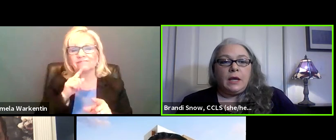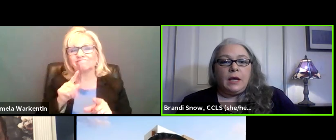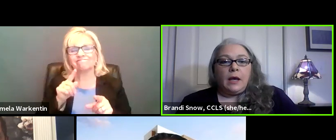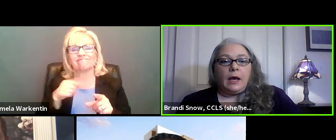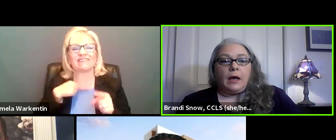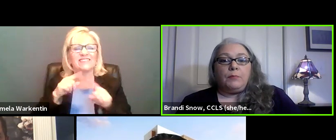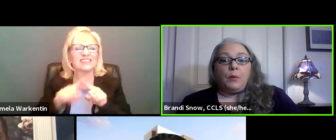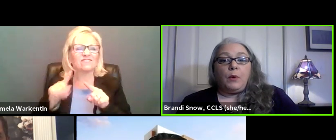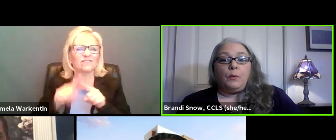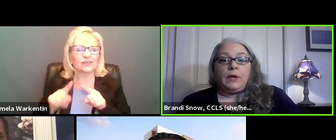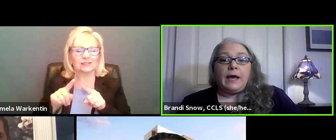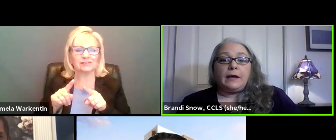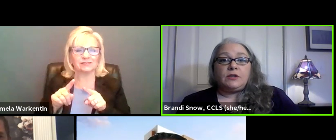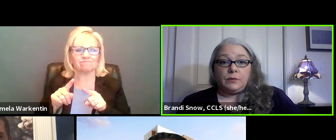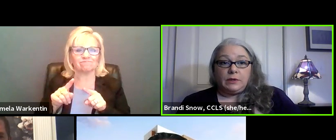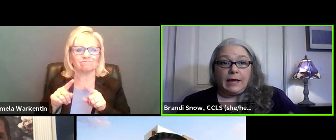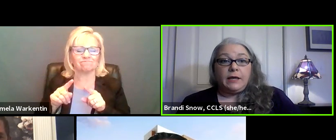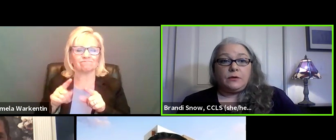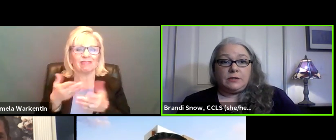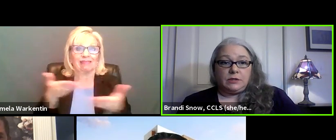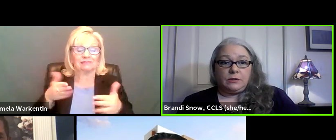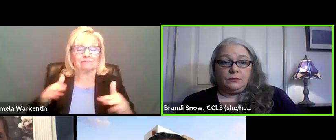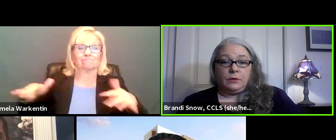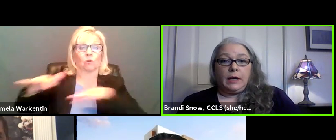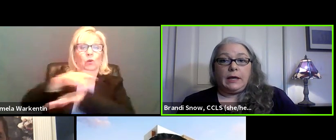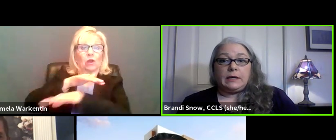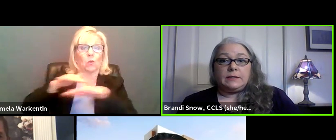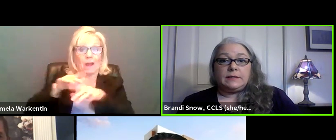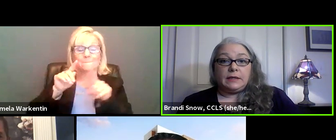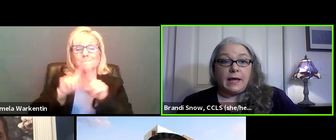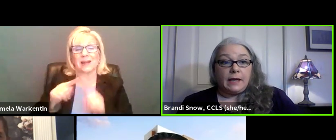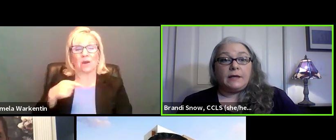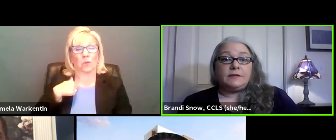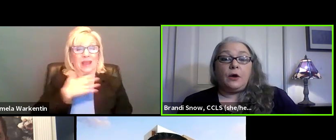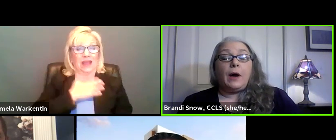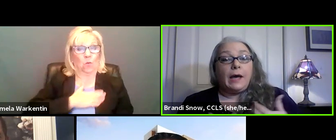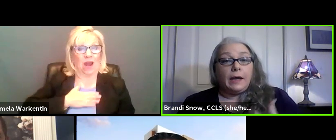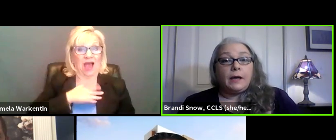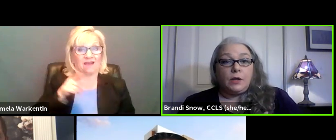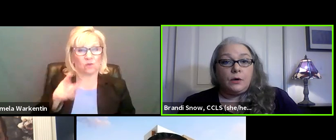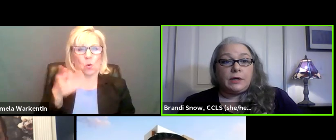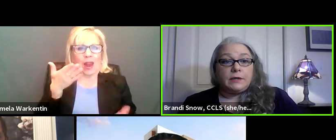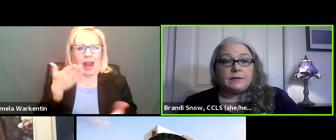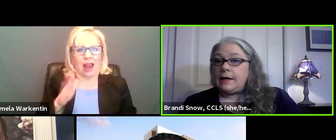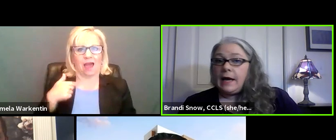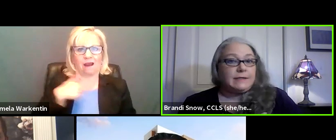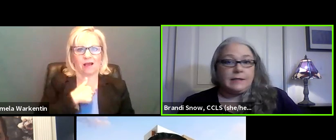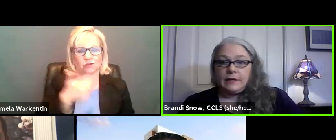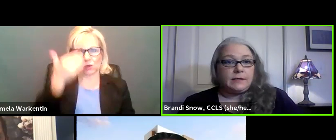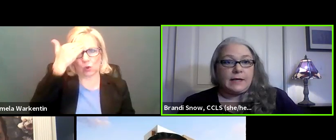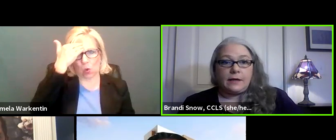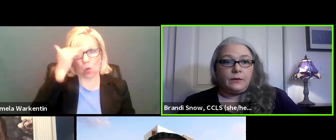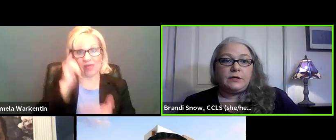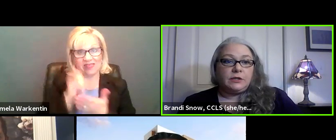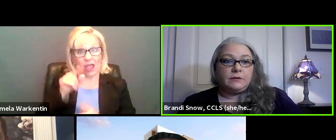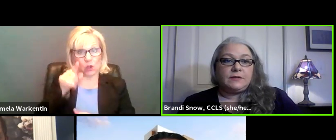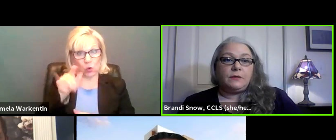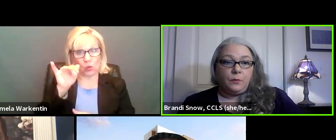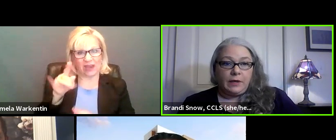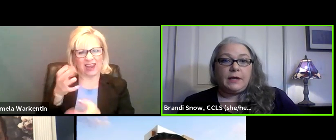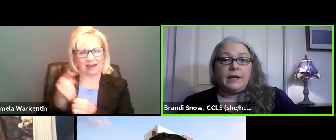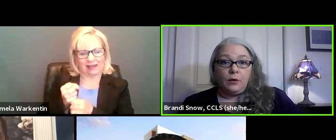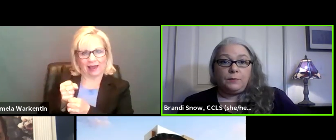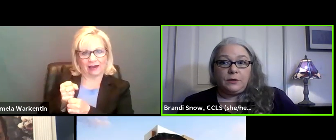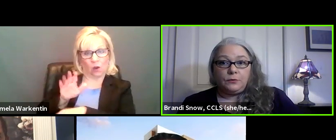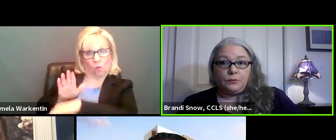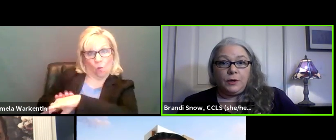around. But what we actually would like you to do is let us know, I got a notice and I didn't get a declaration so